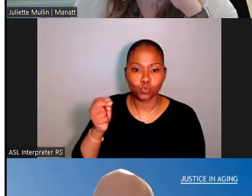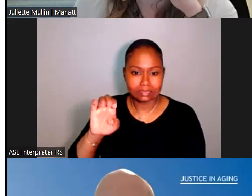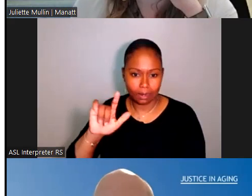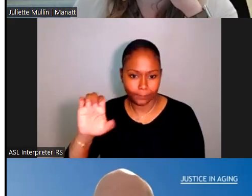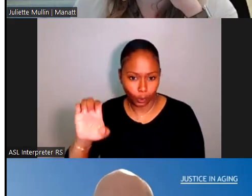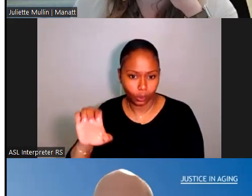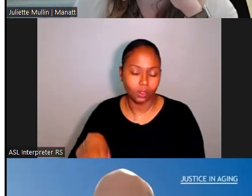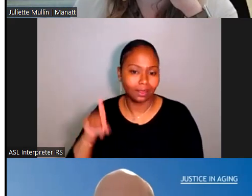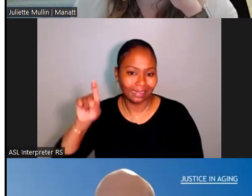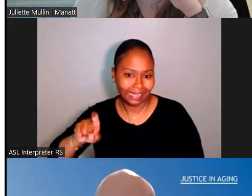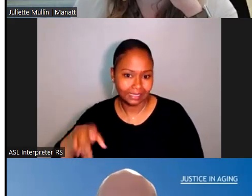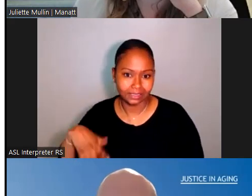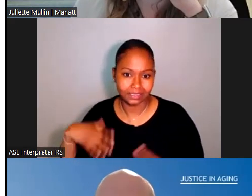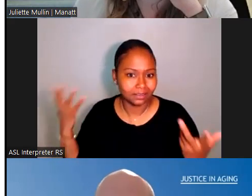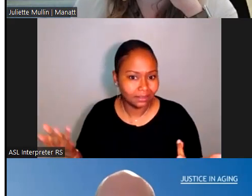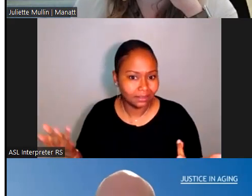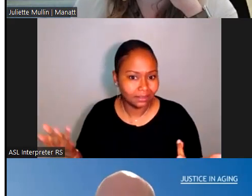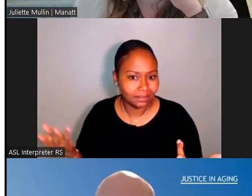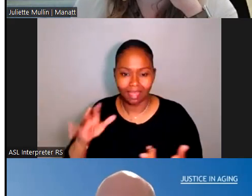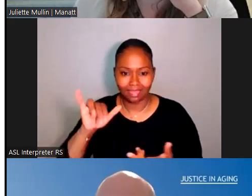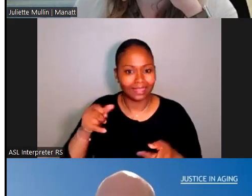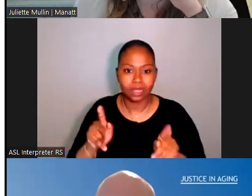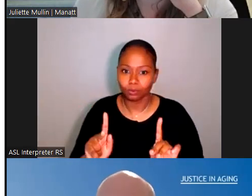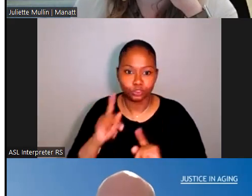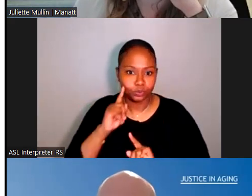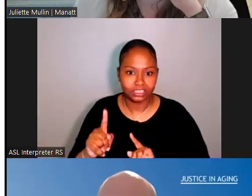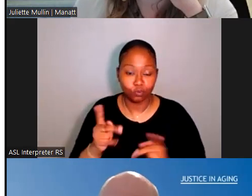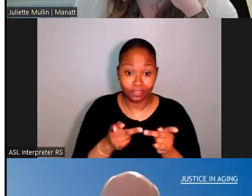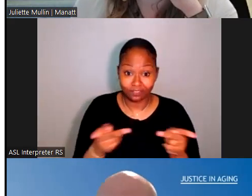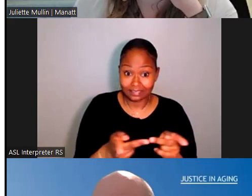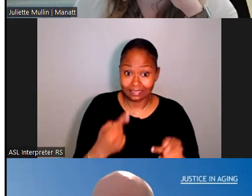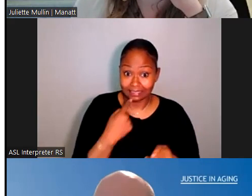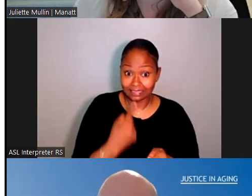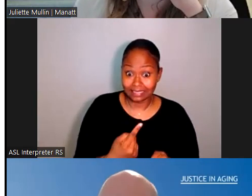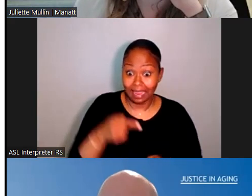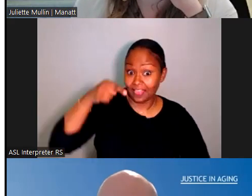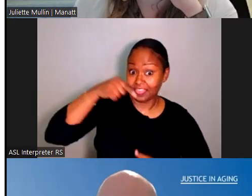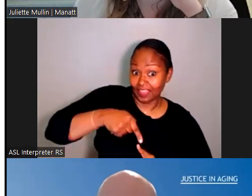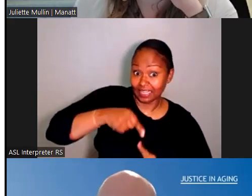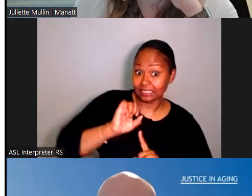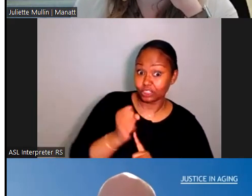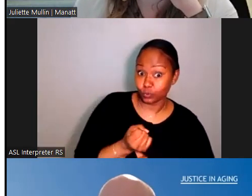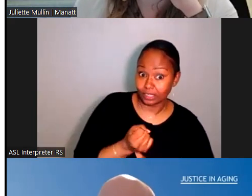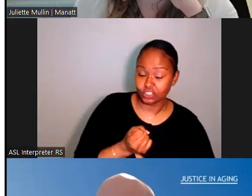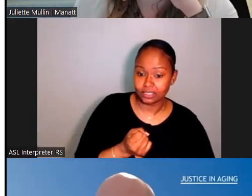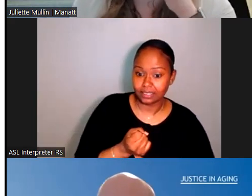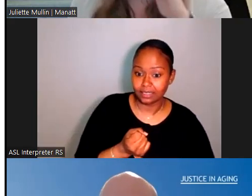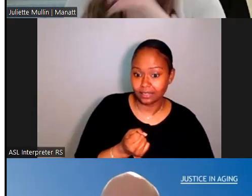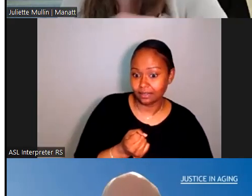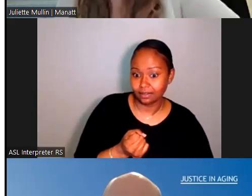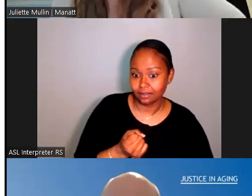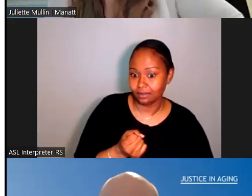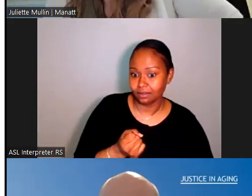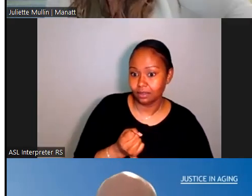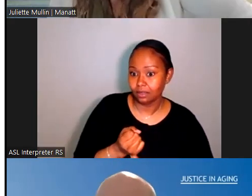needs, those are opportunities for a facility to say, well, under this situation, all that's